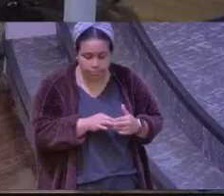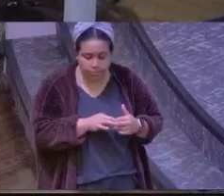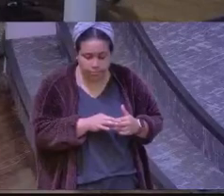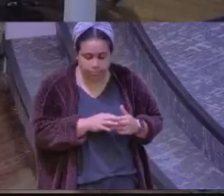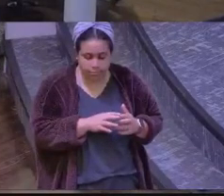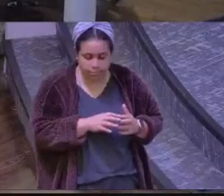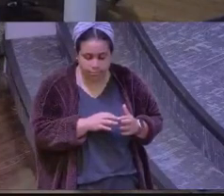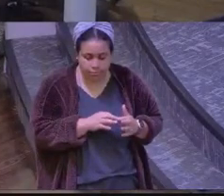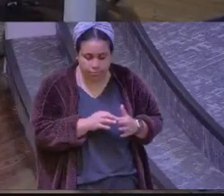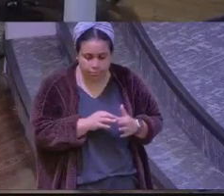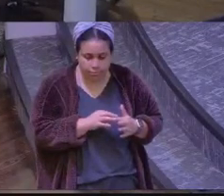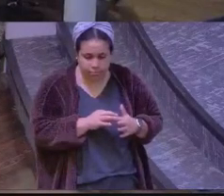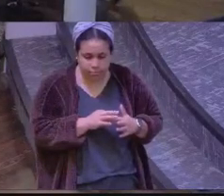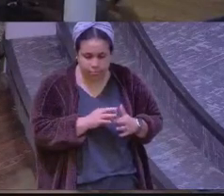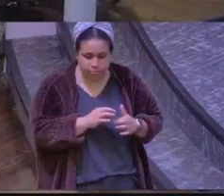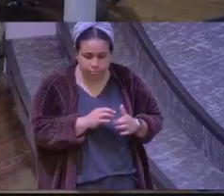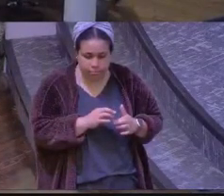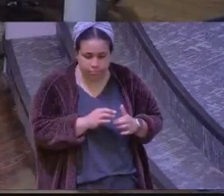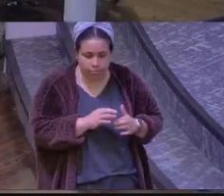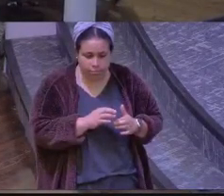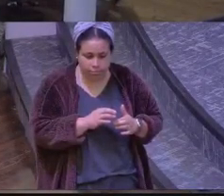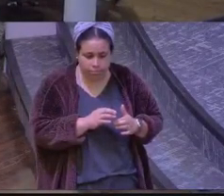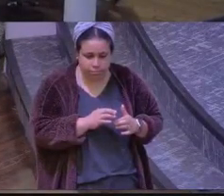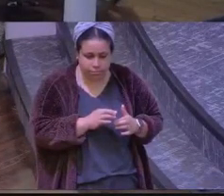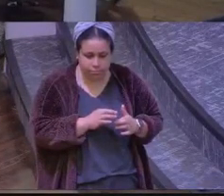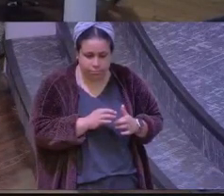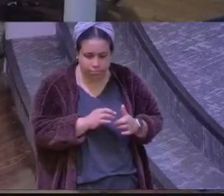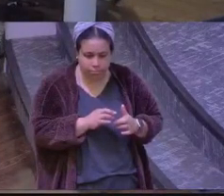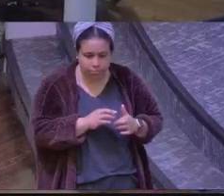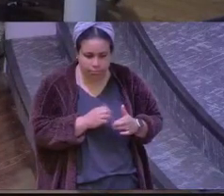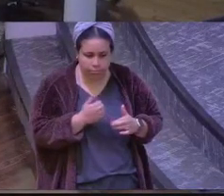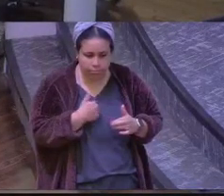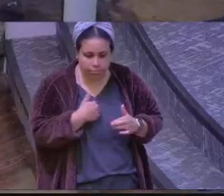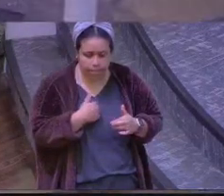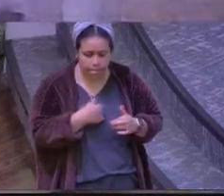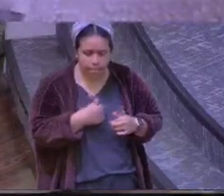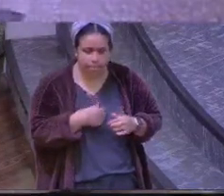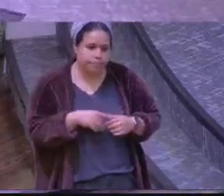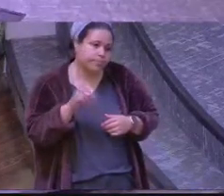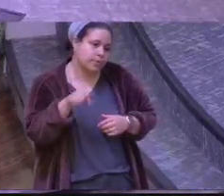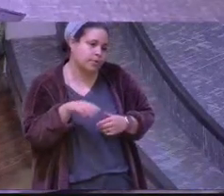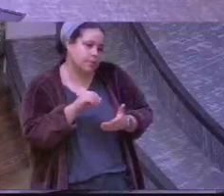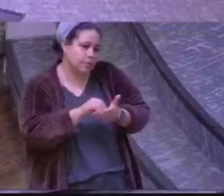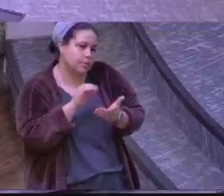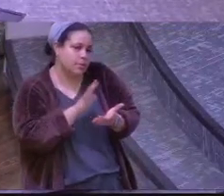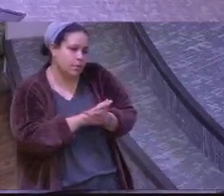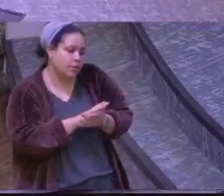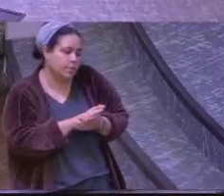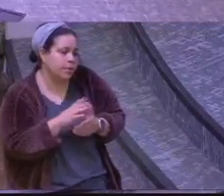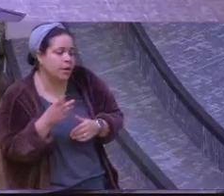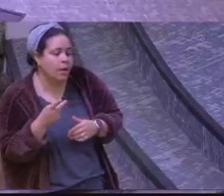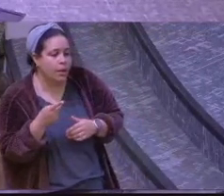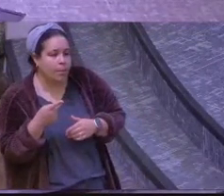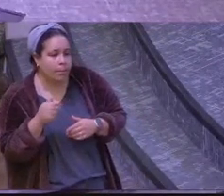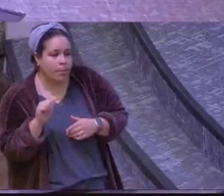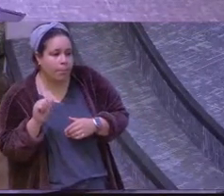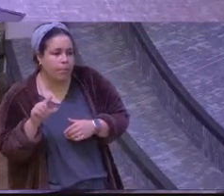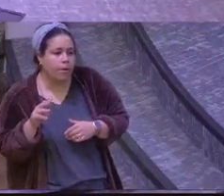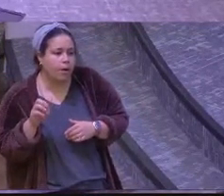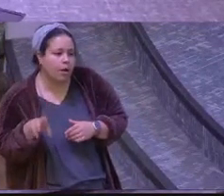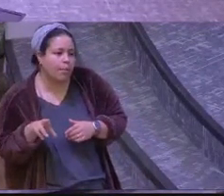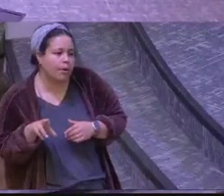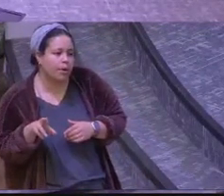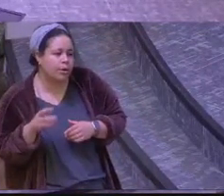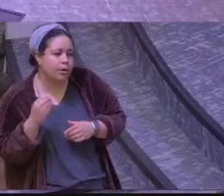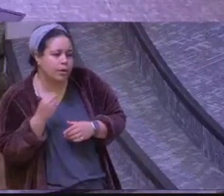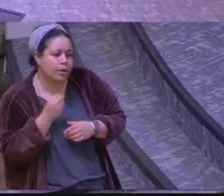Okay, and just as a reminder, we do have that questions document out there. Ms. Palmer shared it with us earlier today.